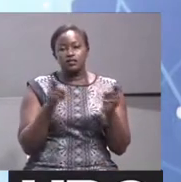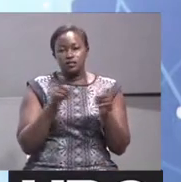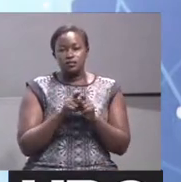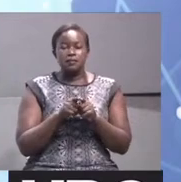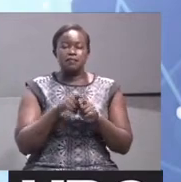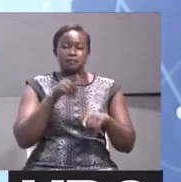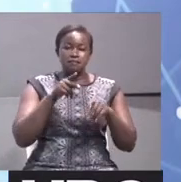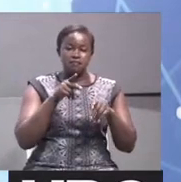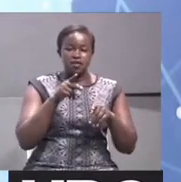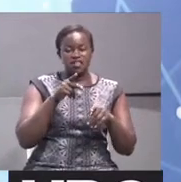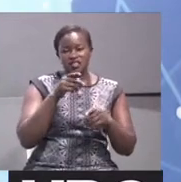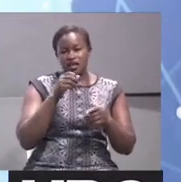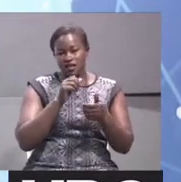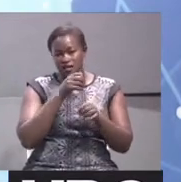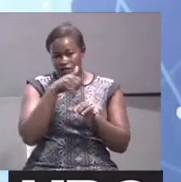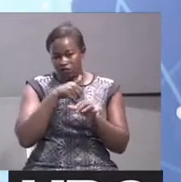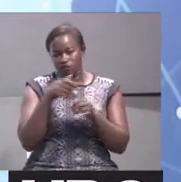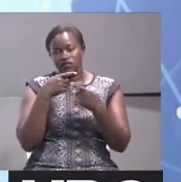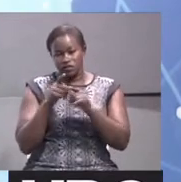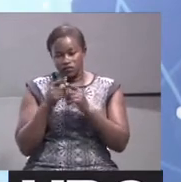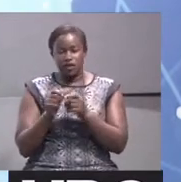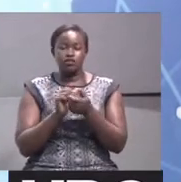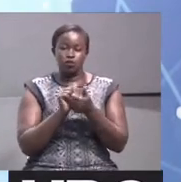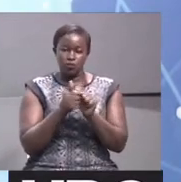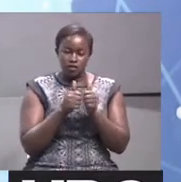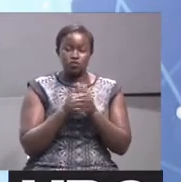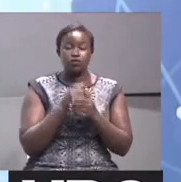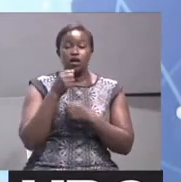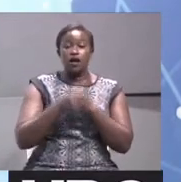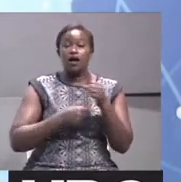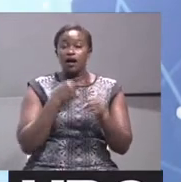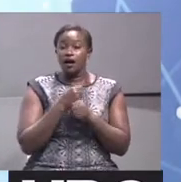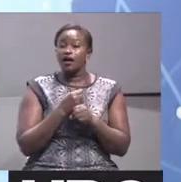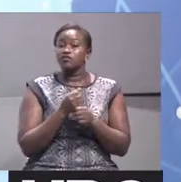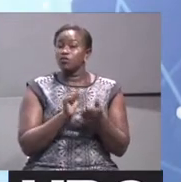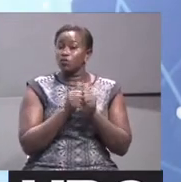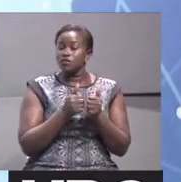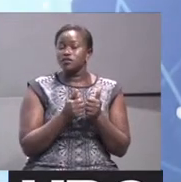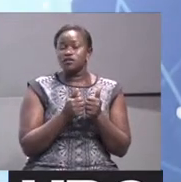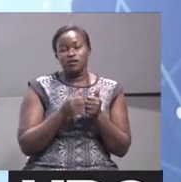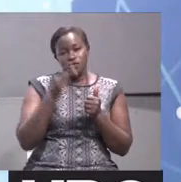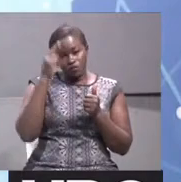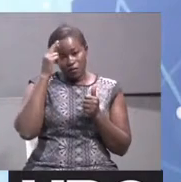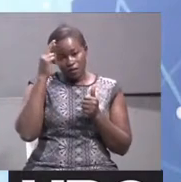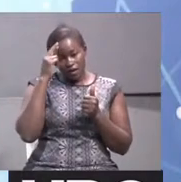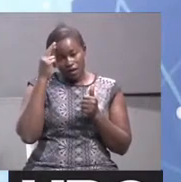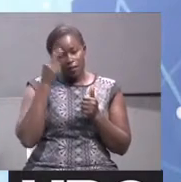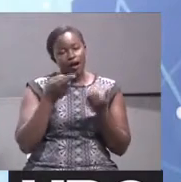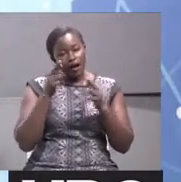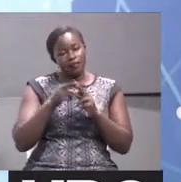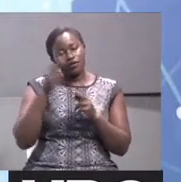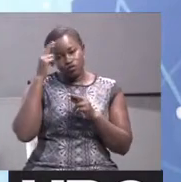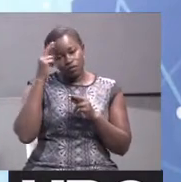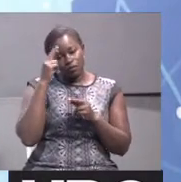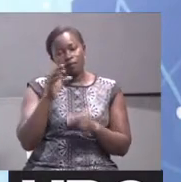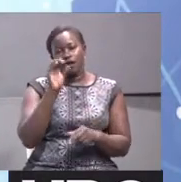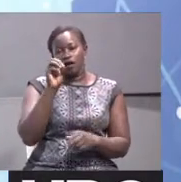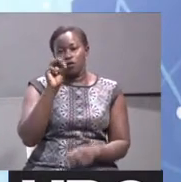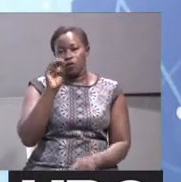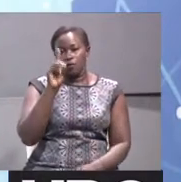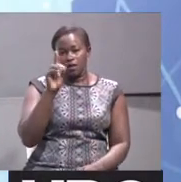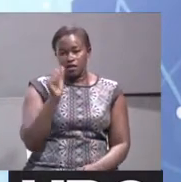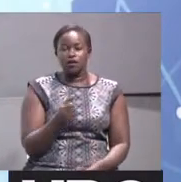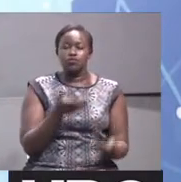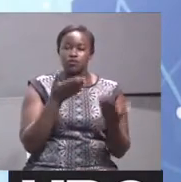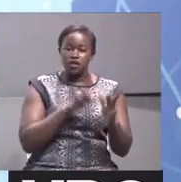athletics events. This annual event is held in remembrance of the late OMAX-OMEDA, who sadly passed on in